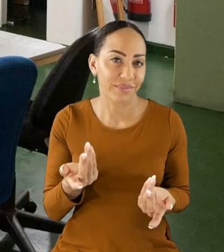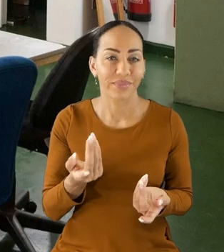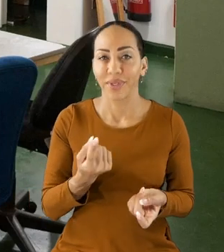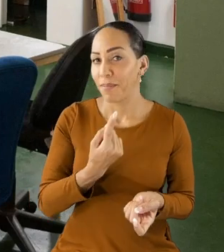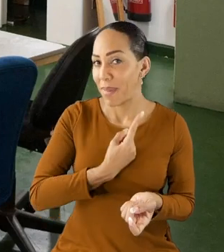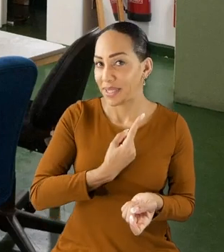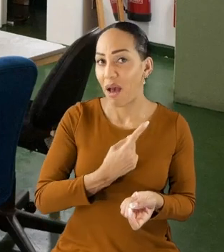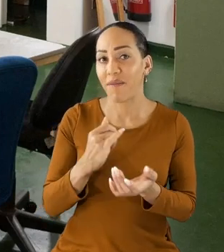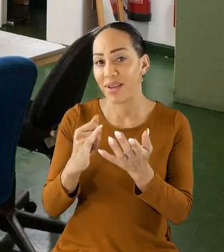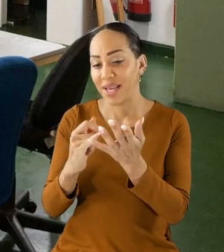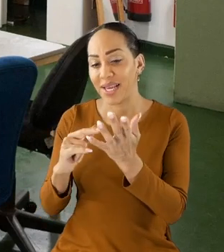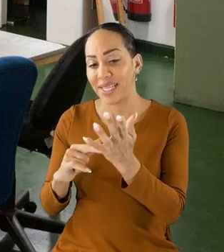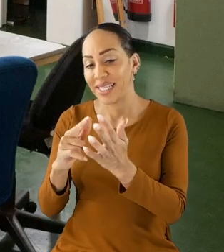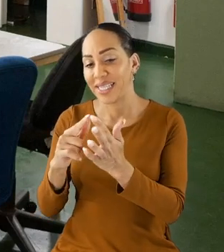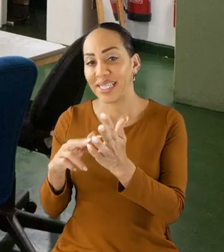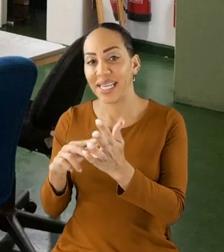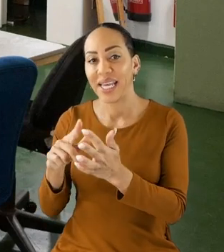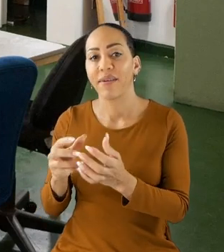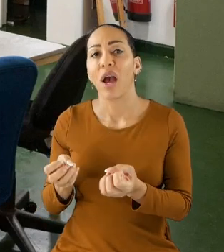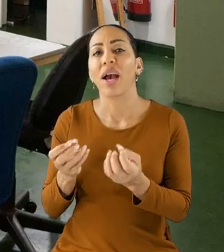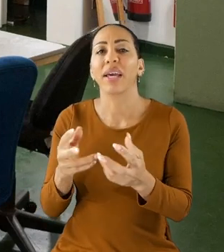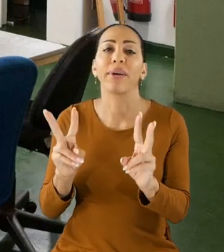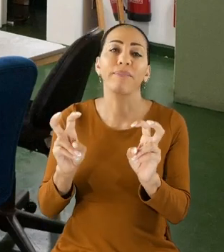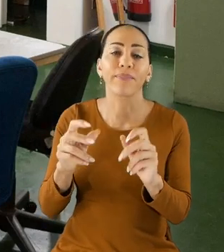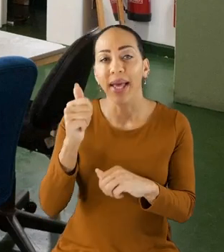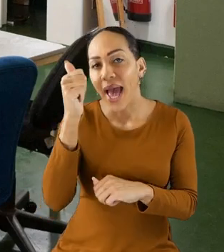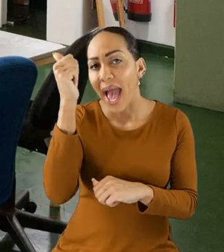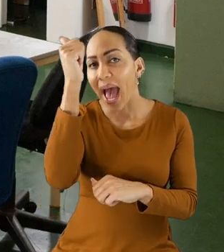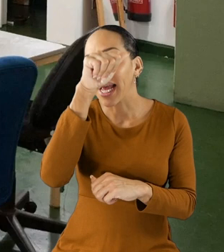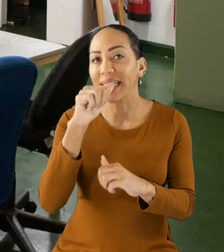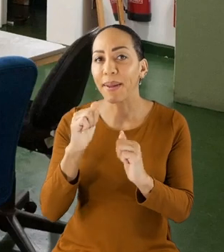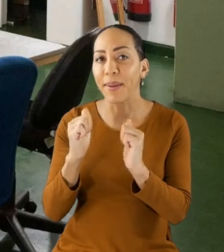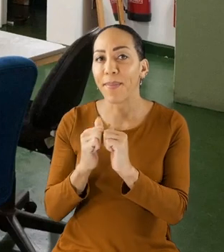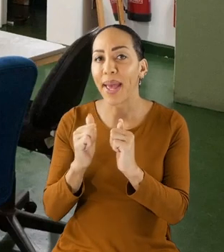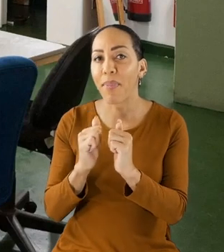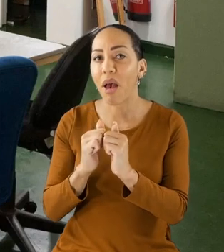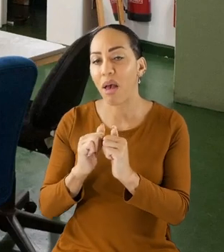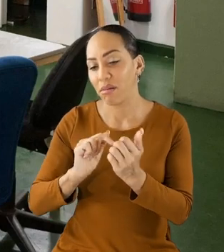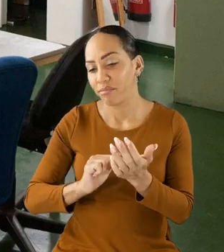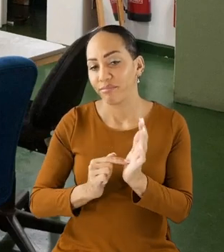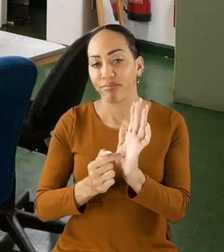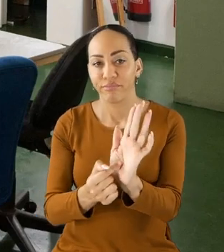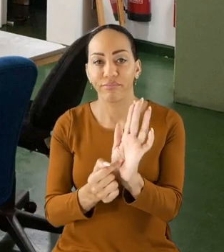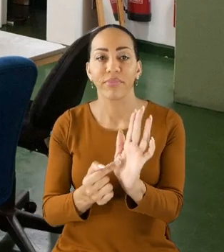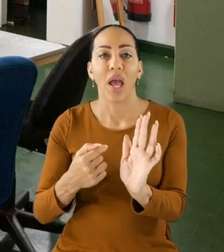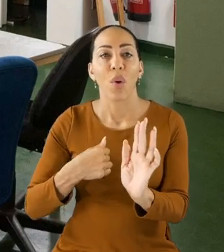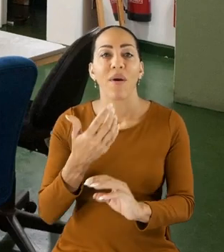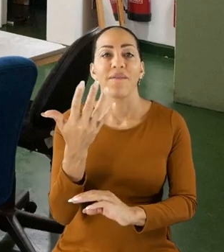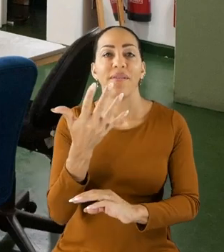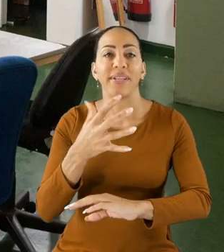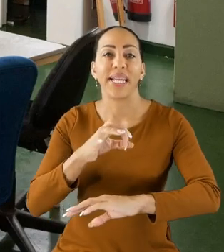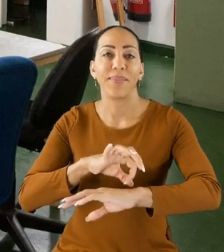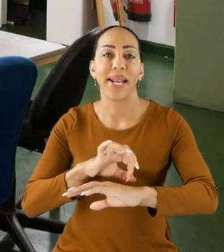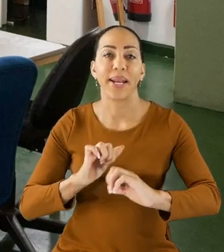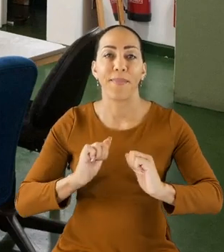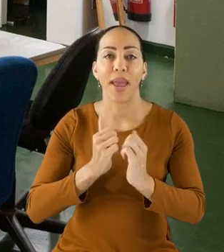myself are giving more kind of what we would call academic papers, I guess, or papers we've given before. And I'm going to give a short paper now, a